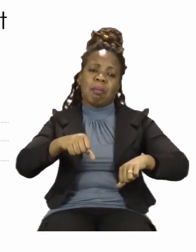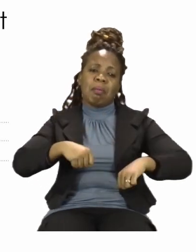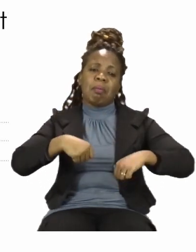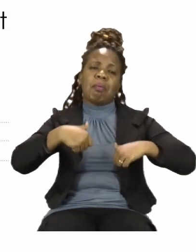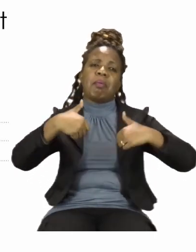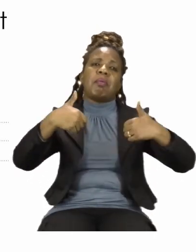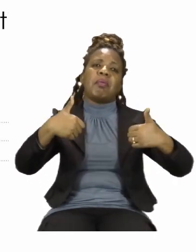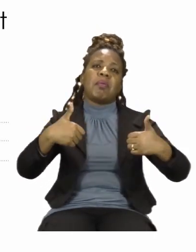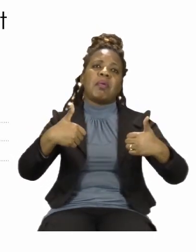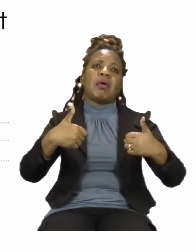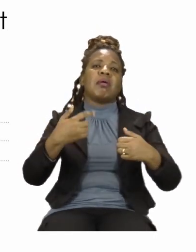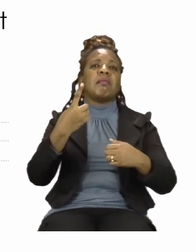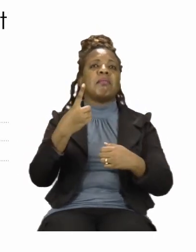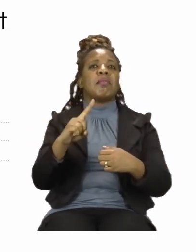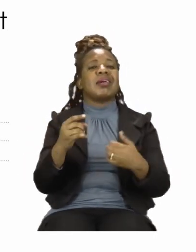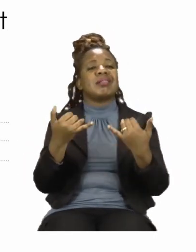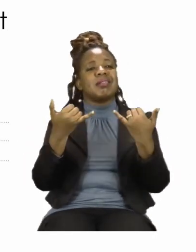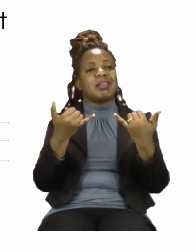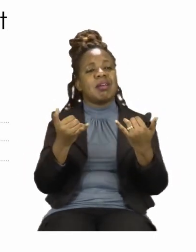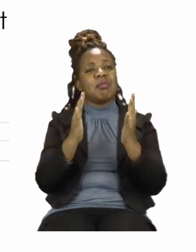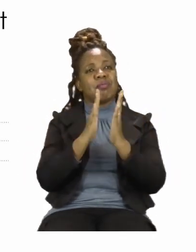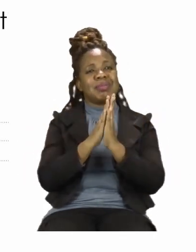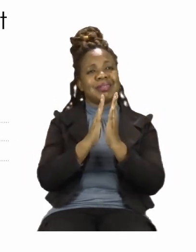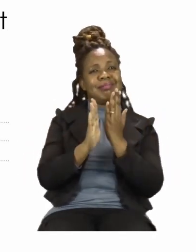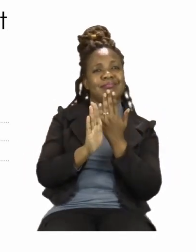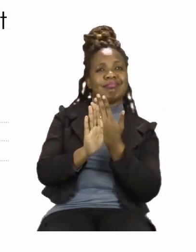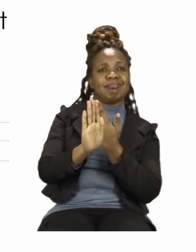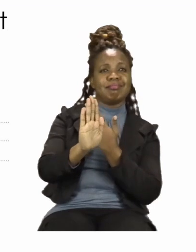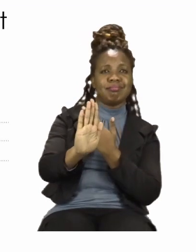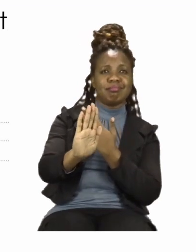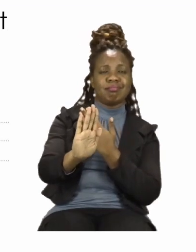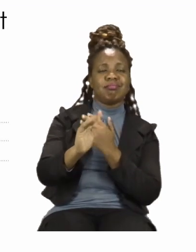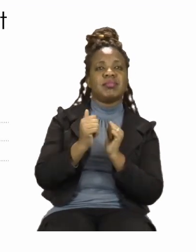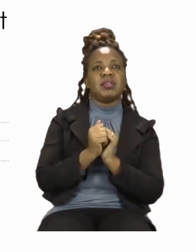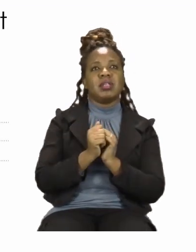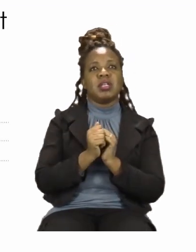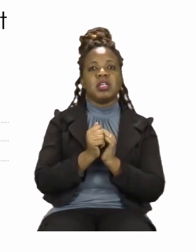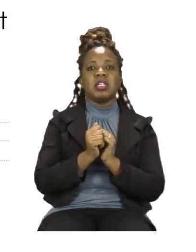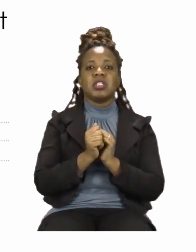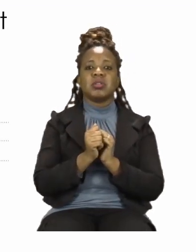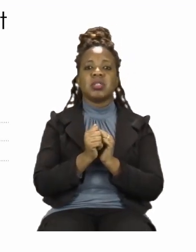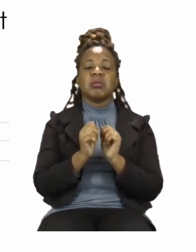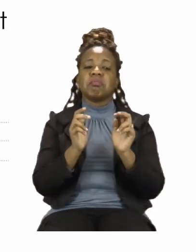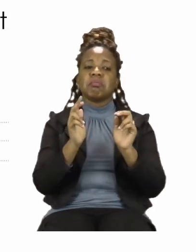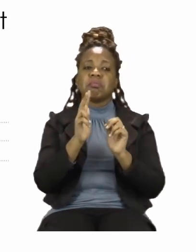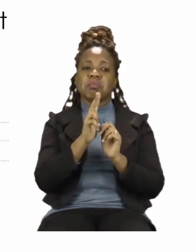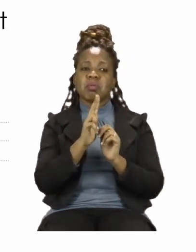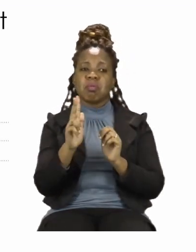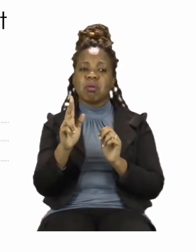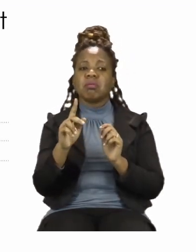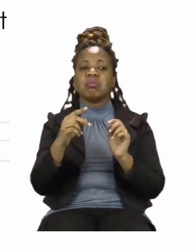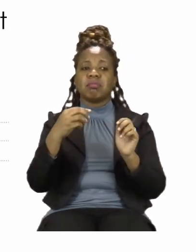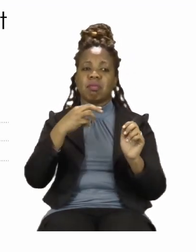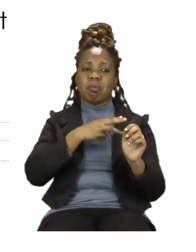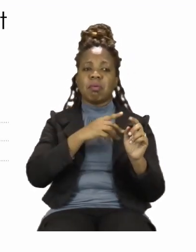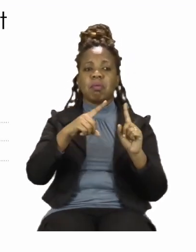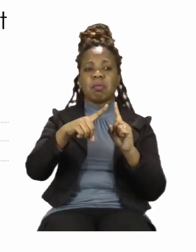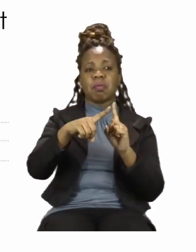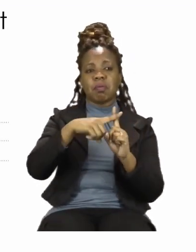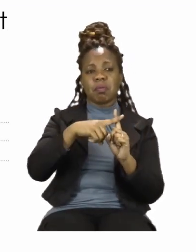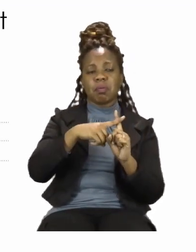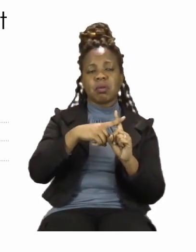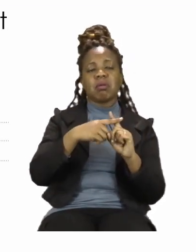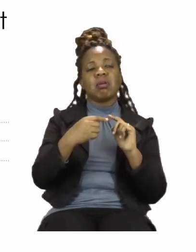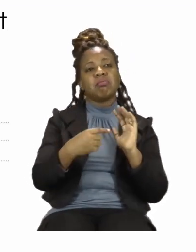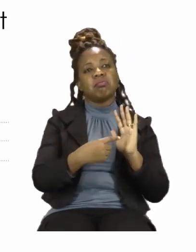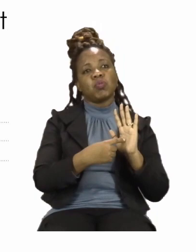now, let us try and stay safe from it and show the people who have HIV and AIDS some love.